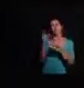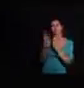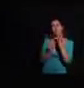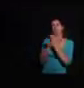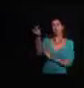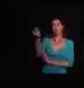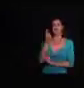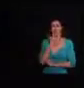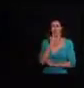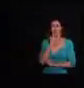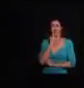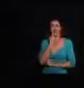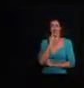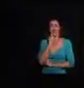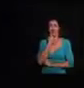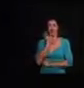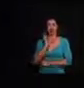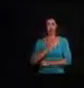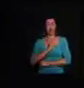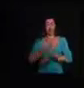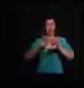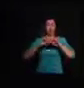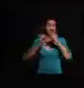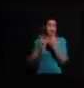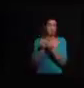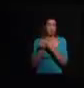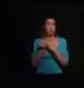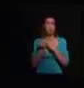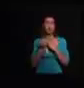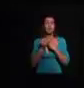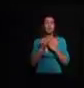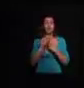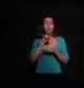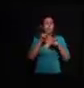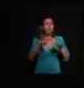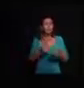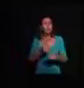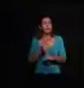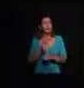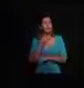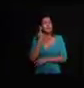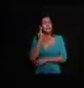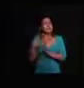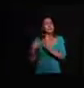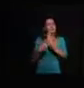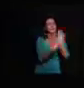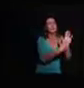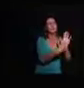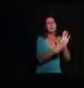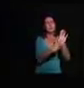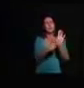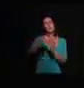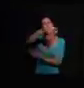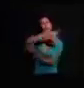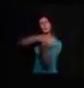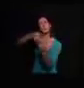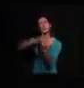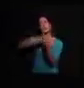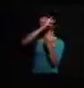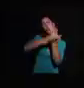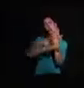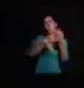why. This organization has been able to bring social programming combined with technology